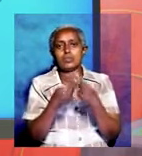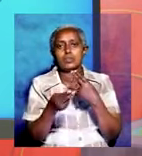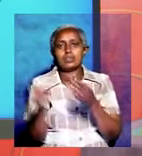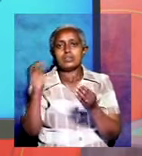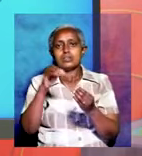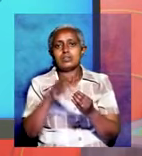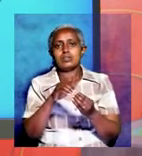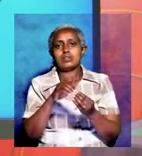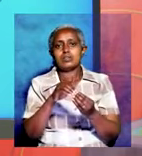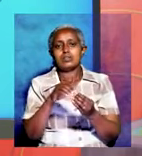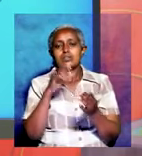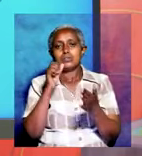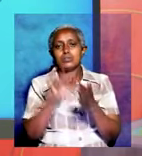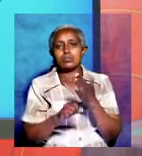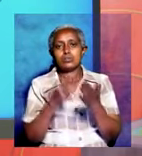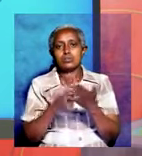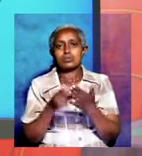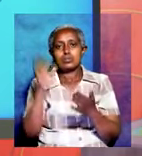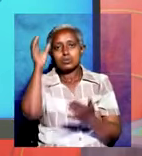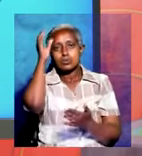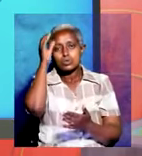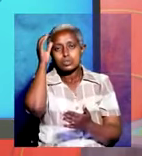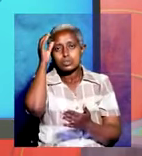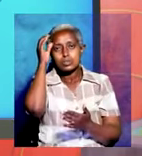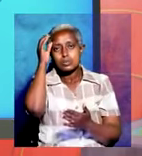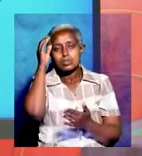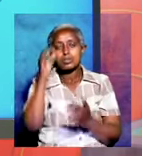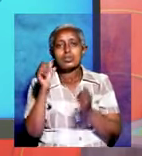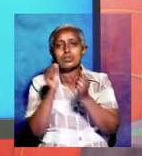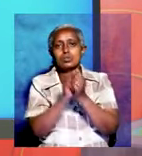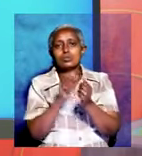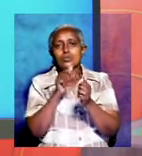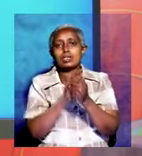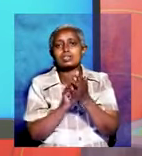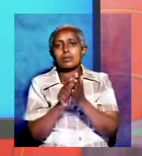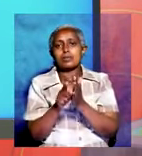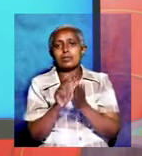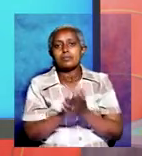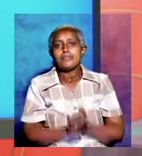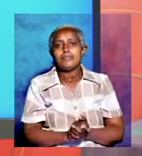added. So let's see this concept through example.